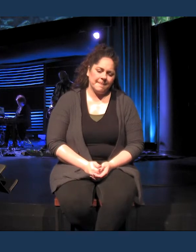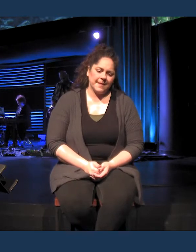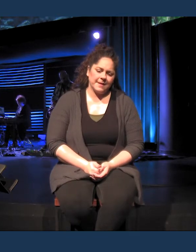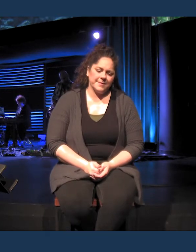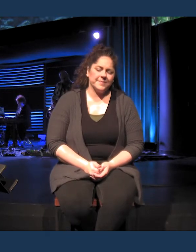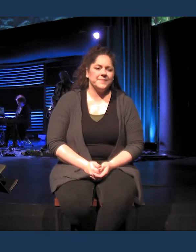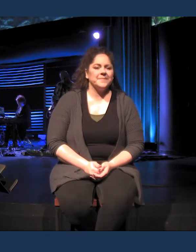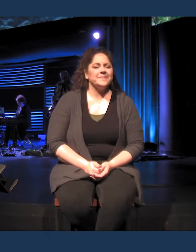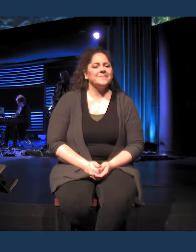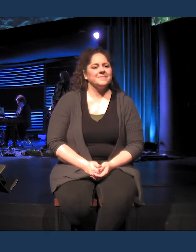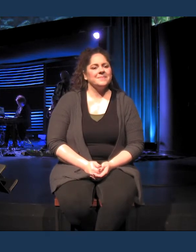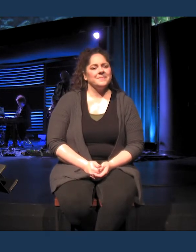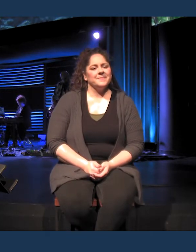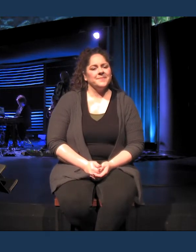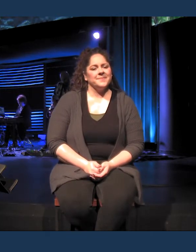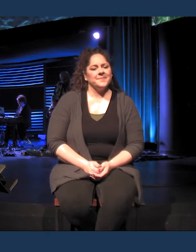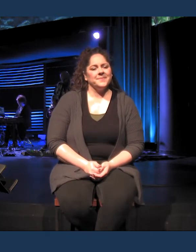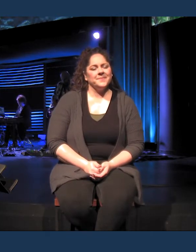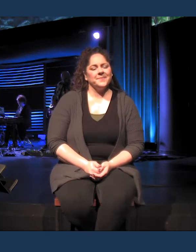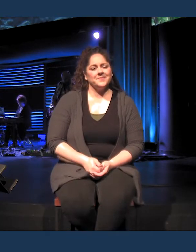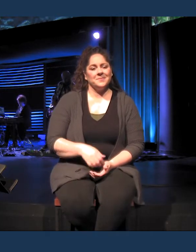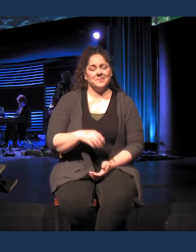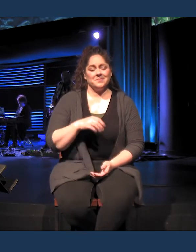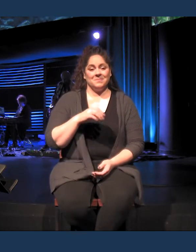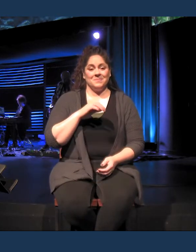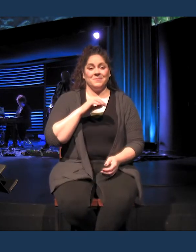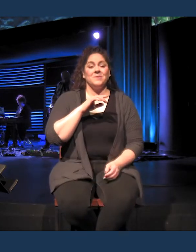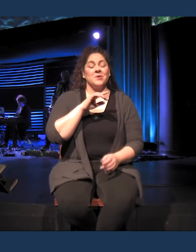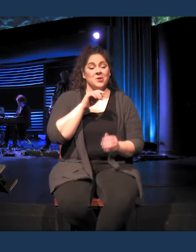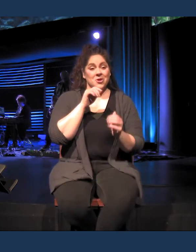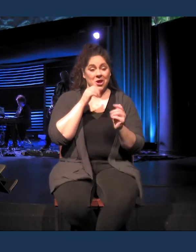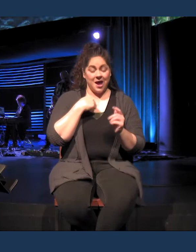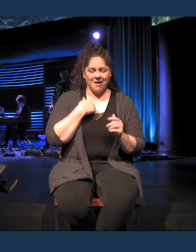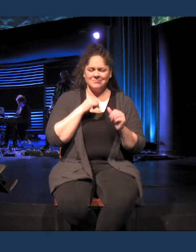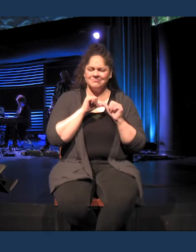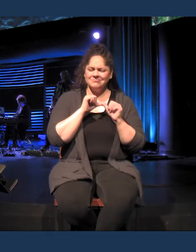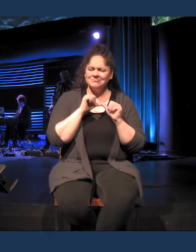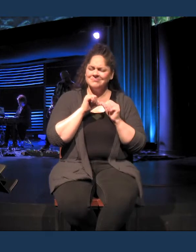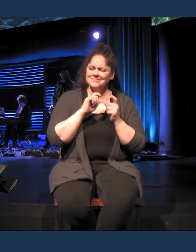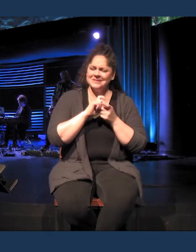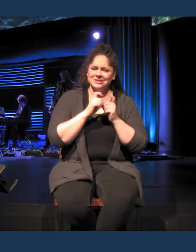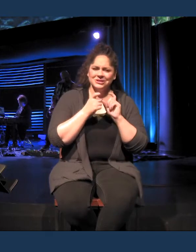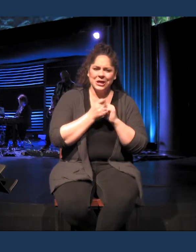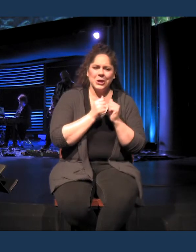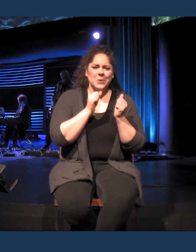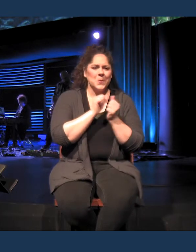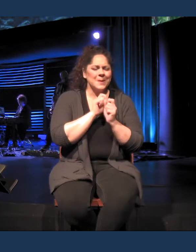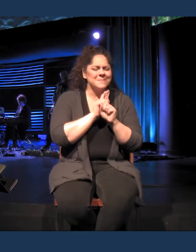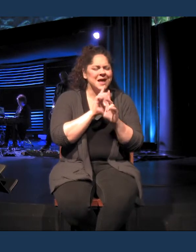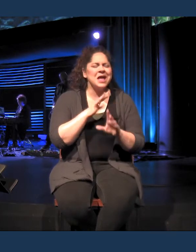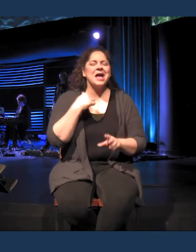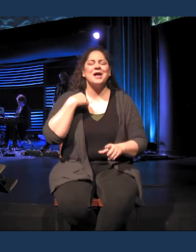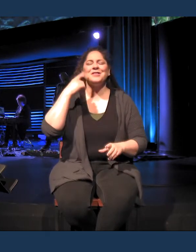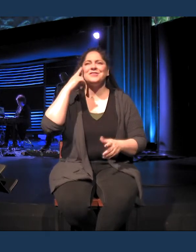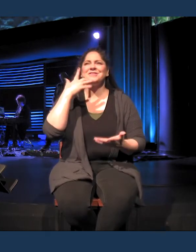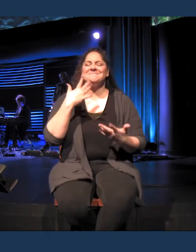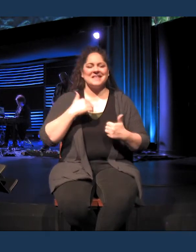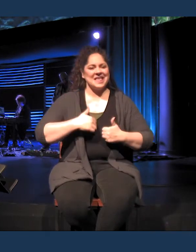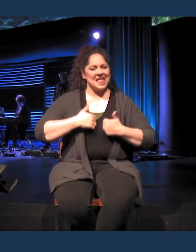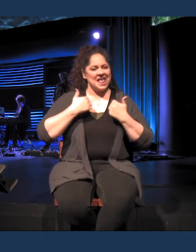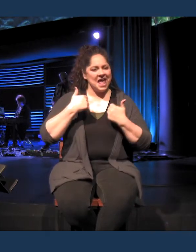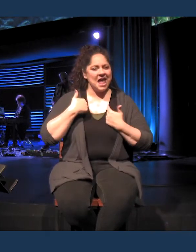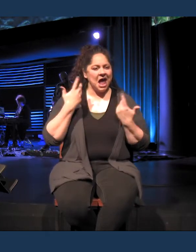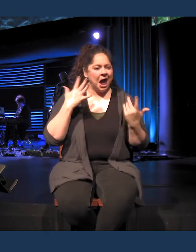"There was a definite change in me, but I lacked consistency and strong mentors. I thought I had life figured out and that I was